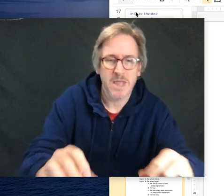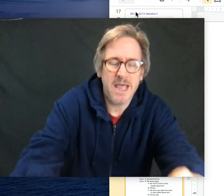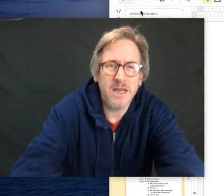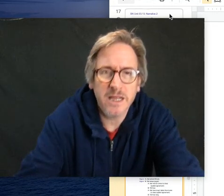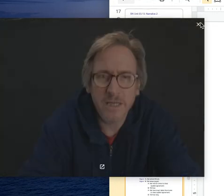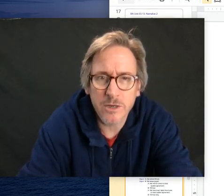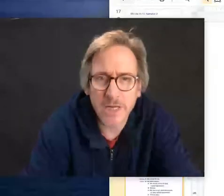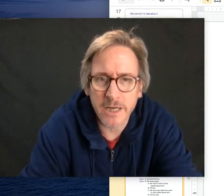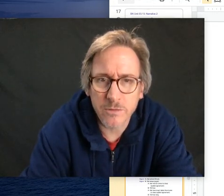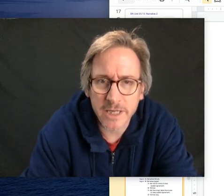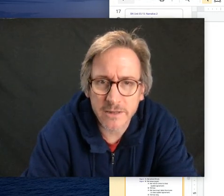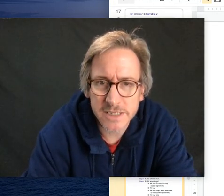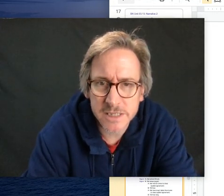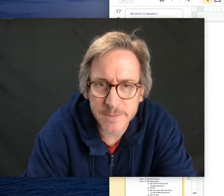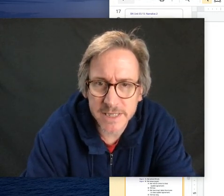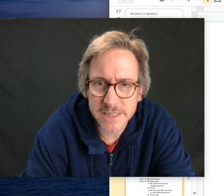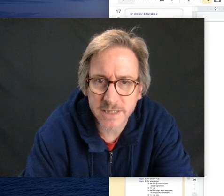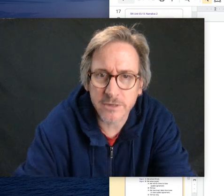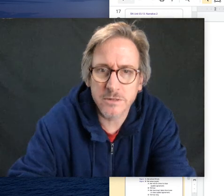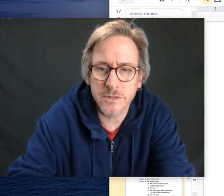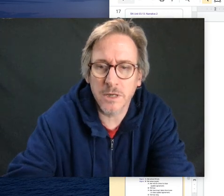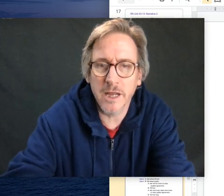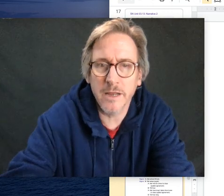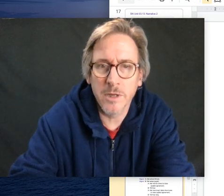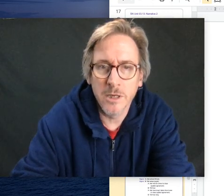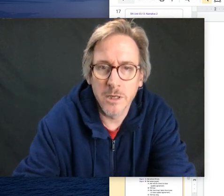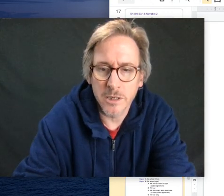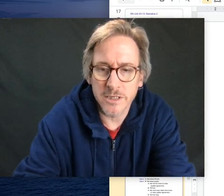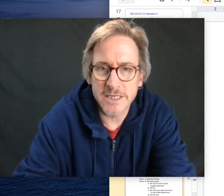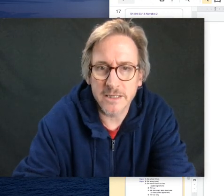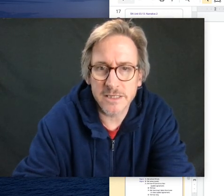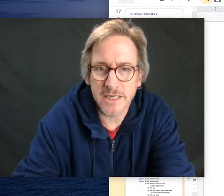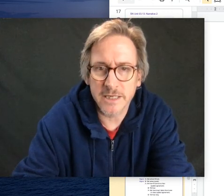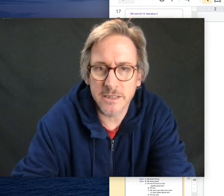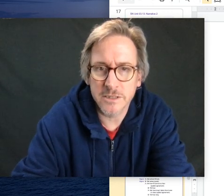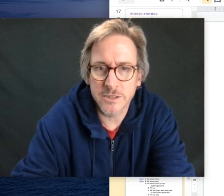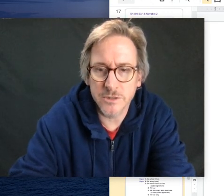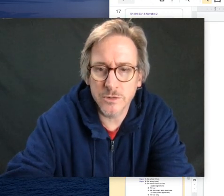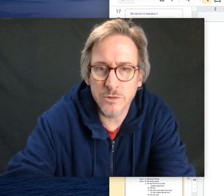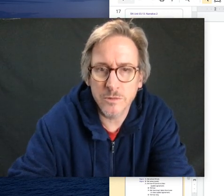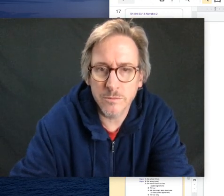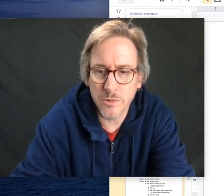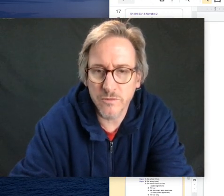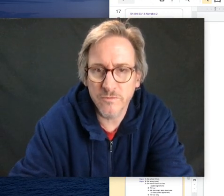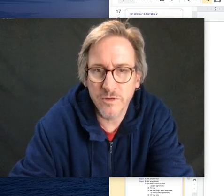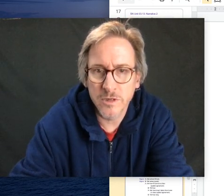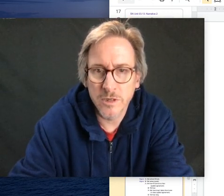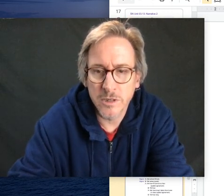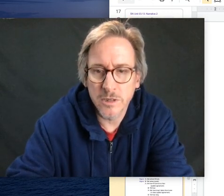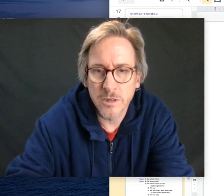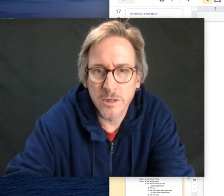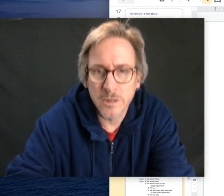right. And you know what? I don't like this spacing here. So I am going to take the second to move